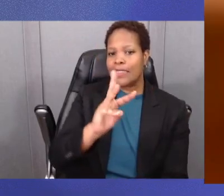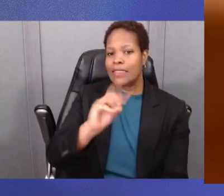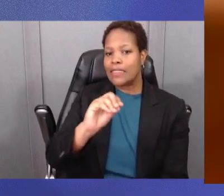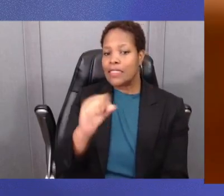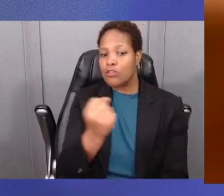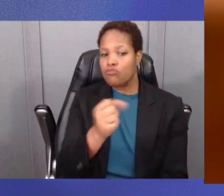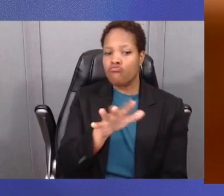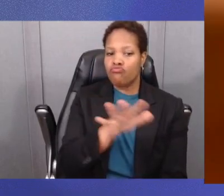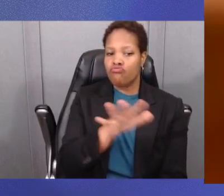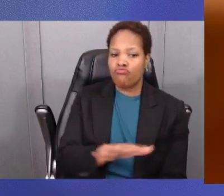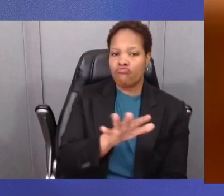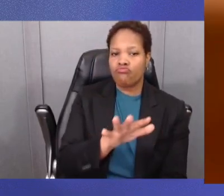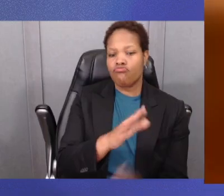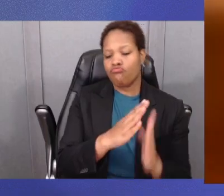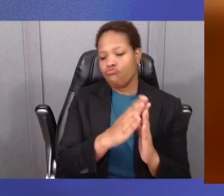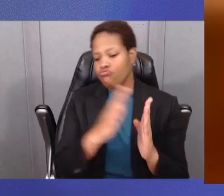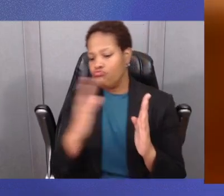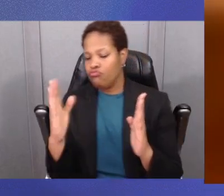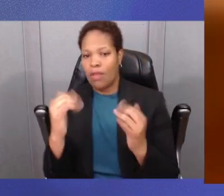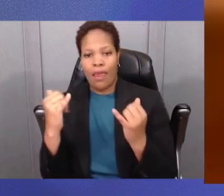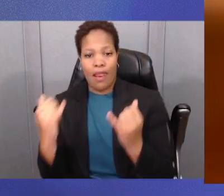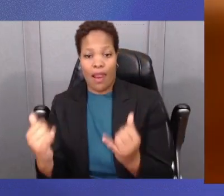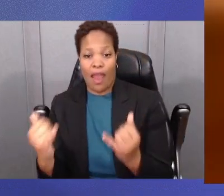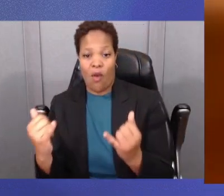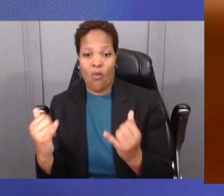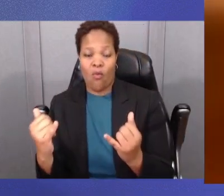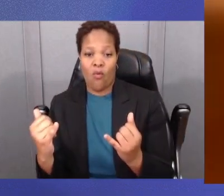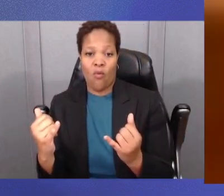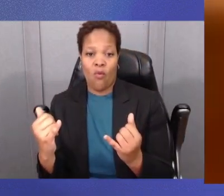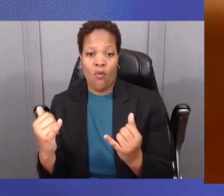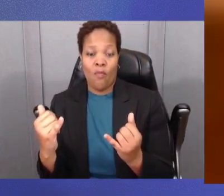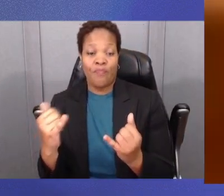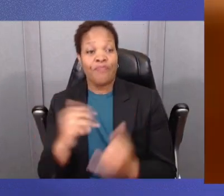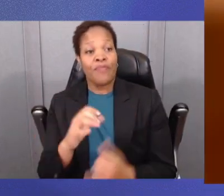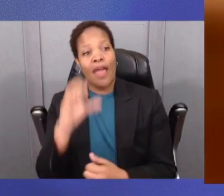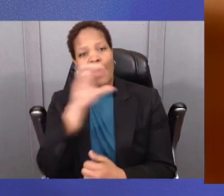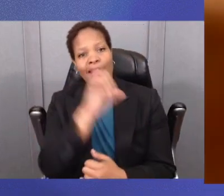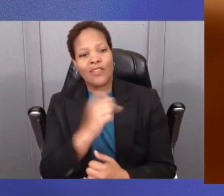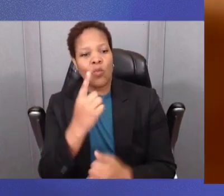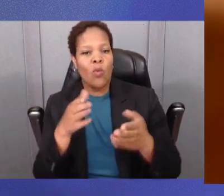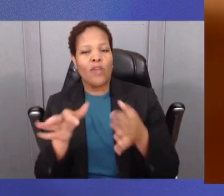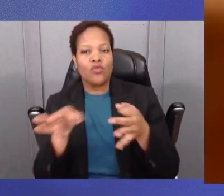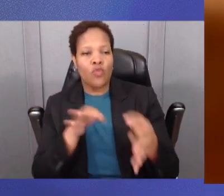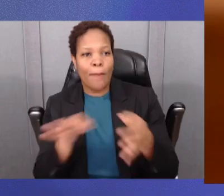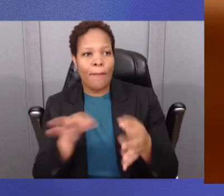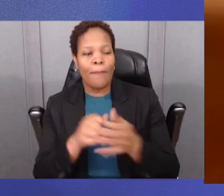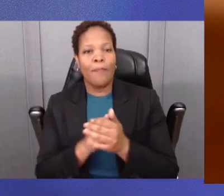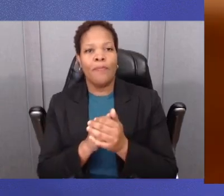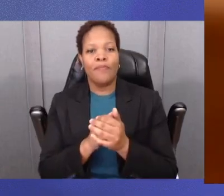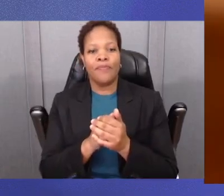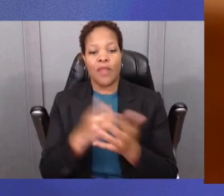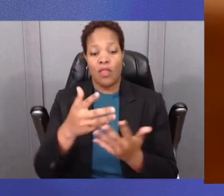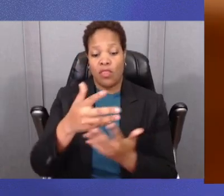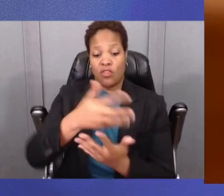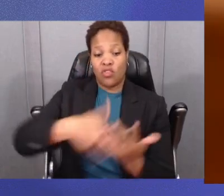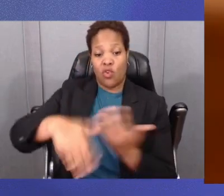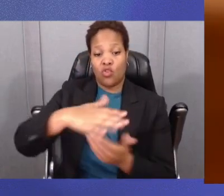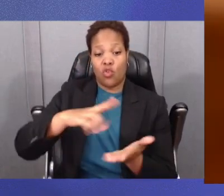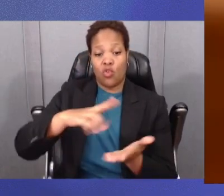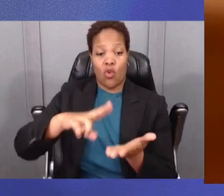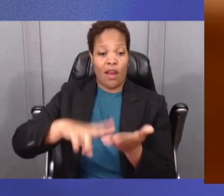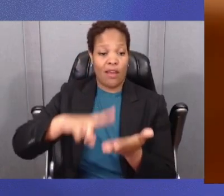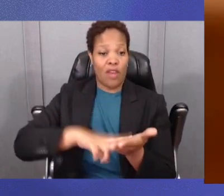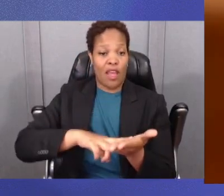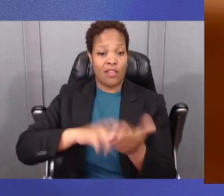and now. And I guess one way I would say it is the social contract got broken.